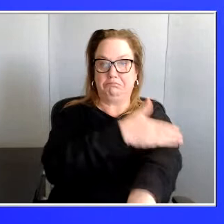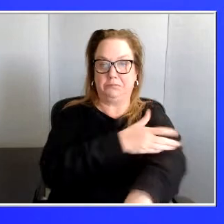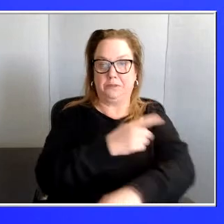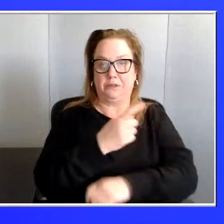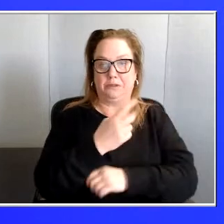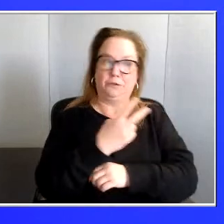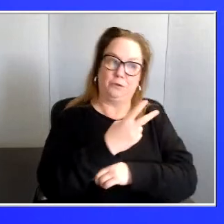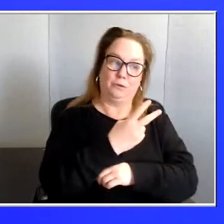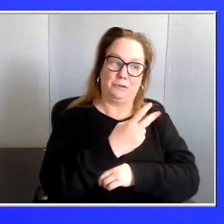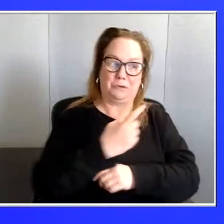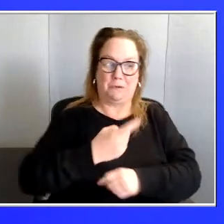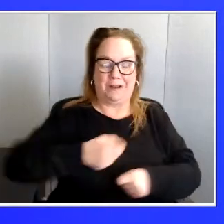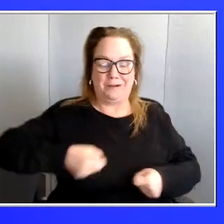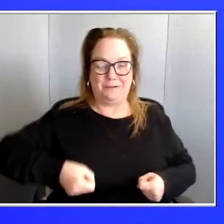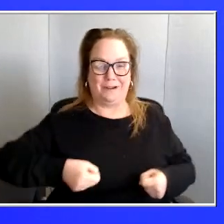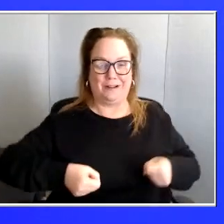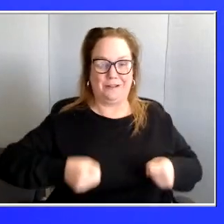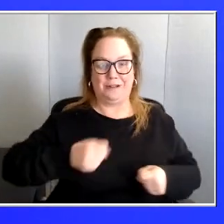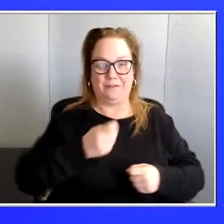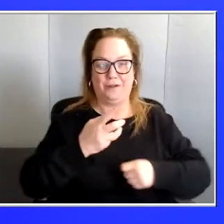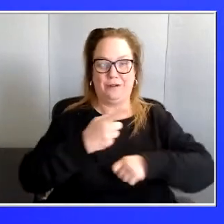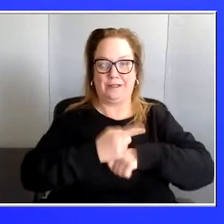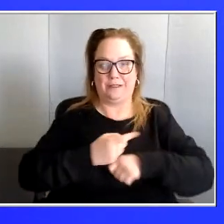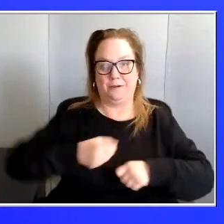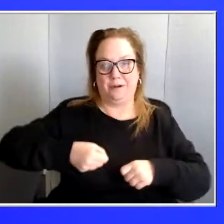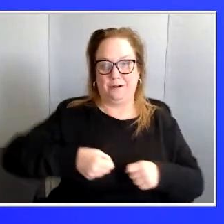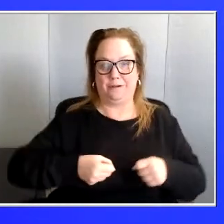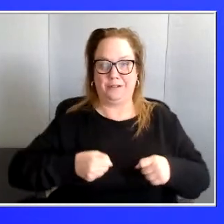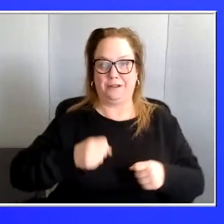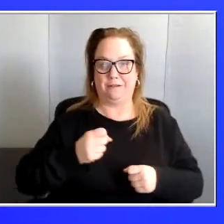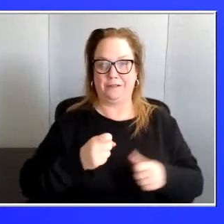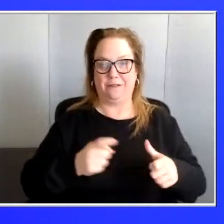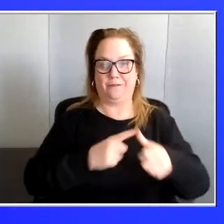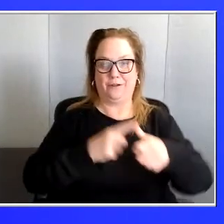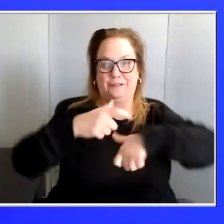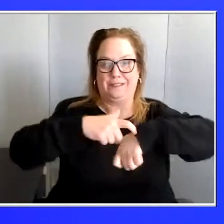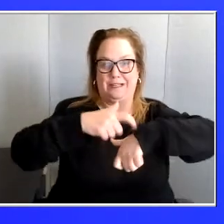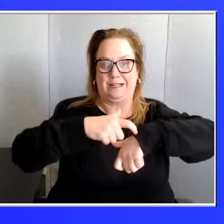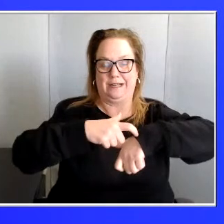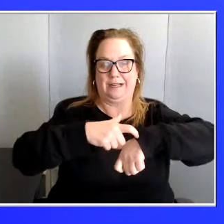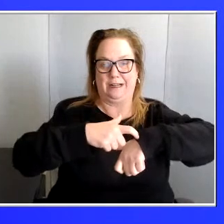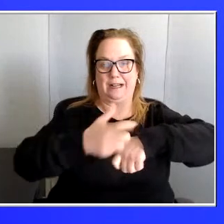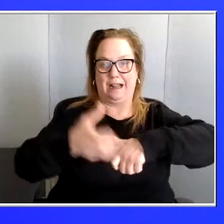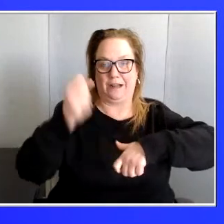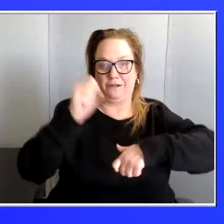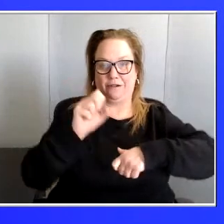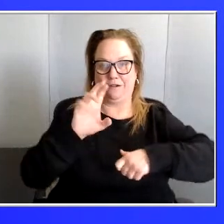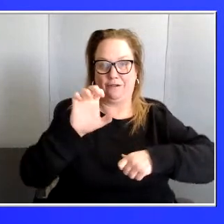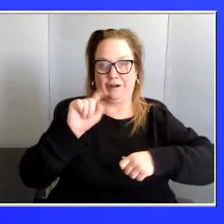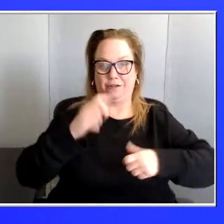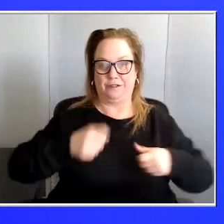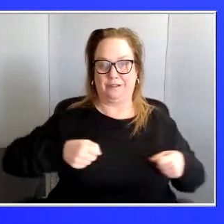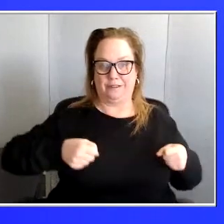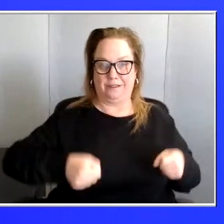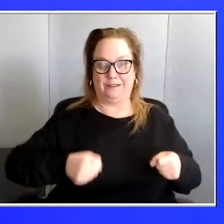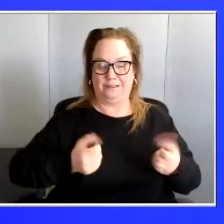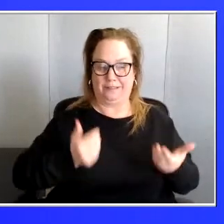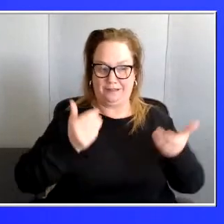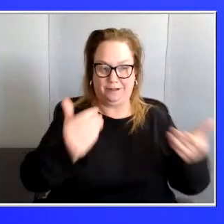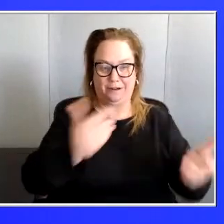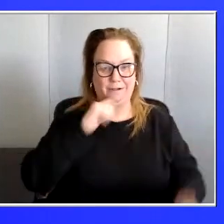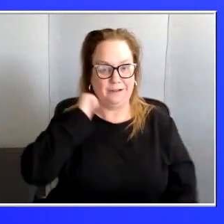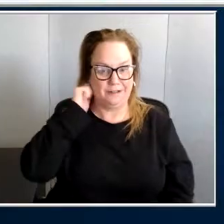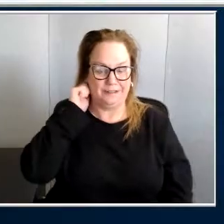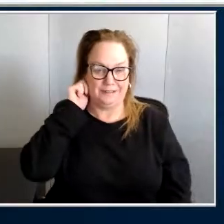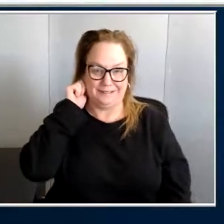So she had done a few days with just 1 crutch, but that was the first time that I took her crutches from her and said, here you go.